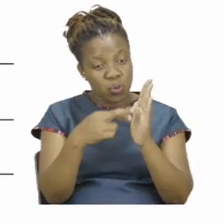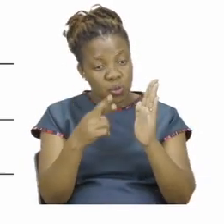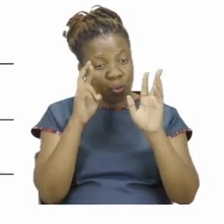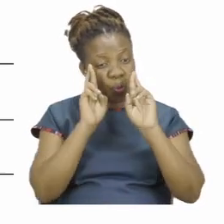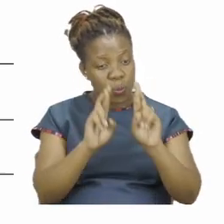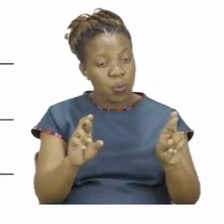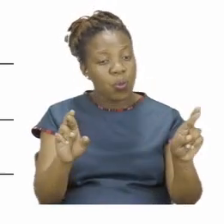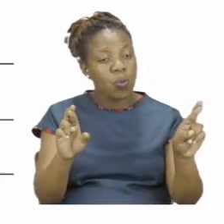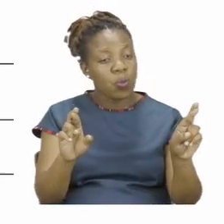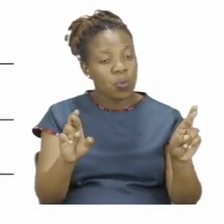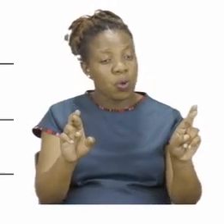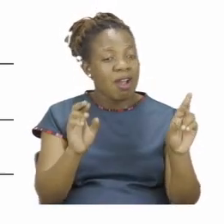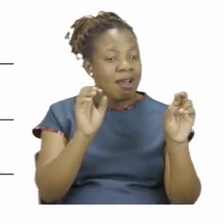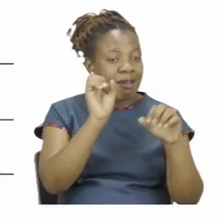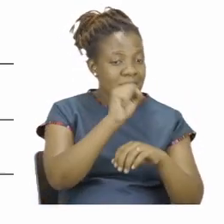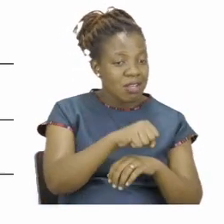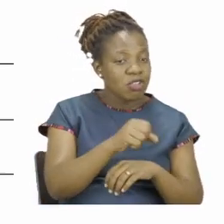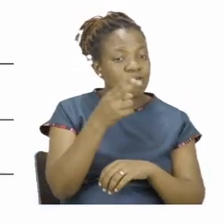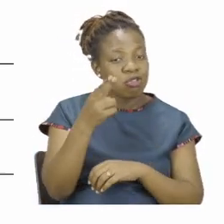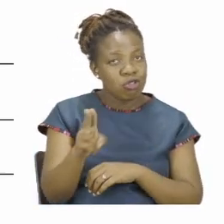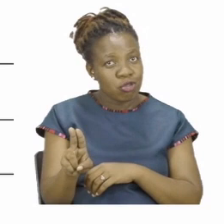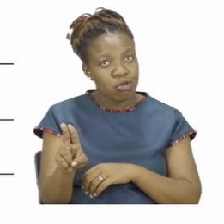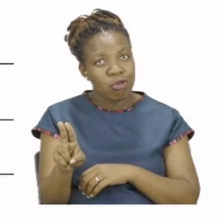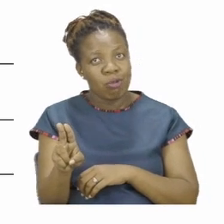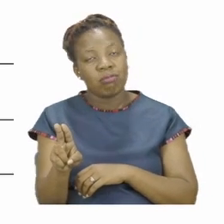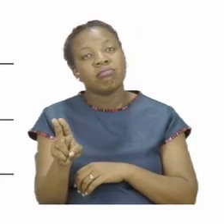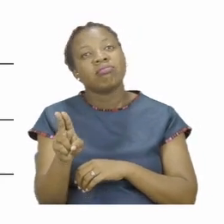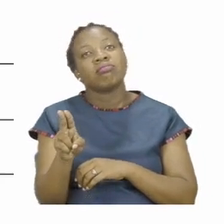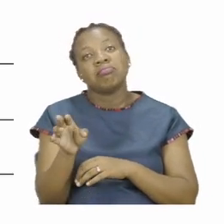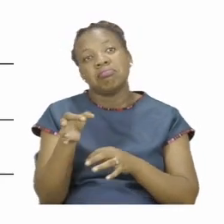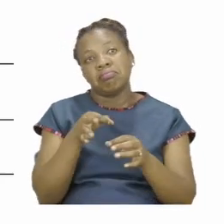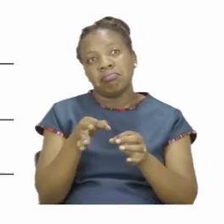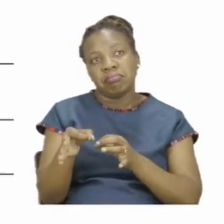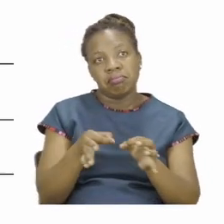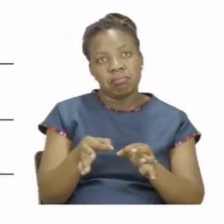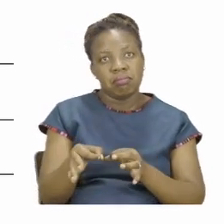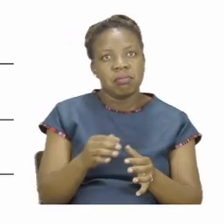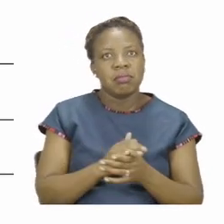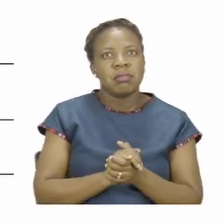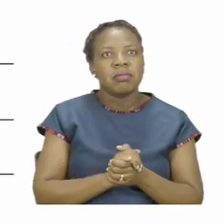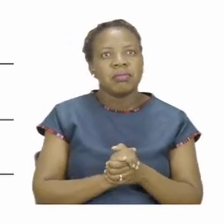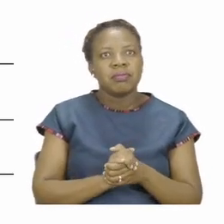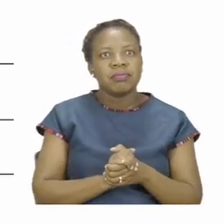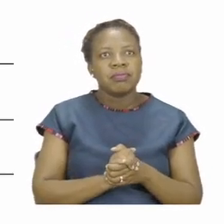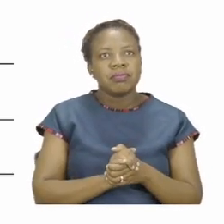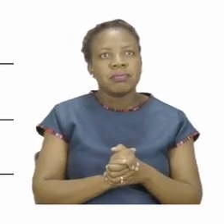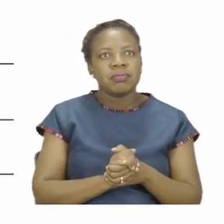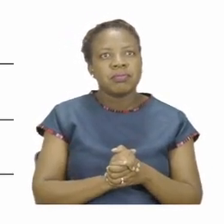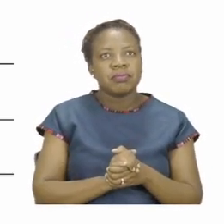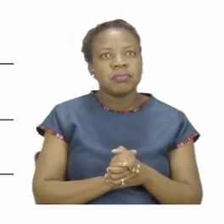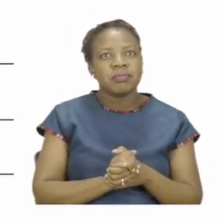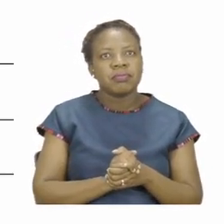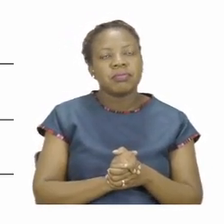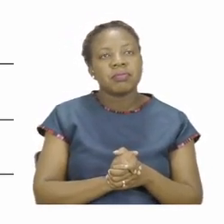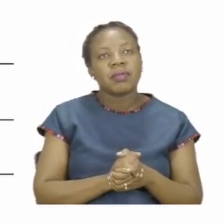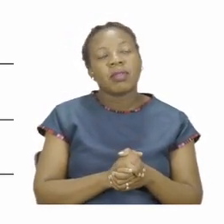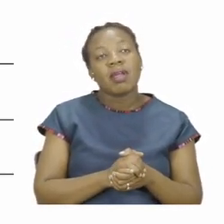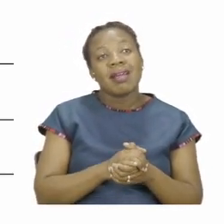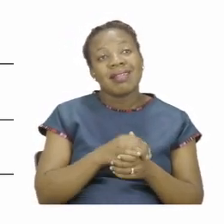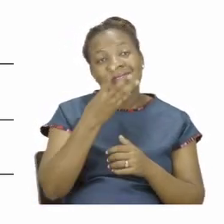run away? What made the lamb wait for Mary and not run